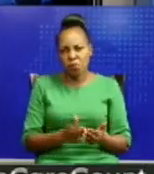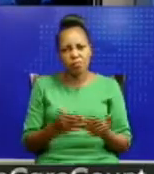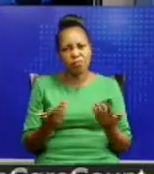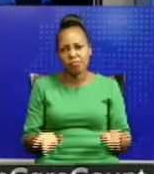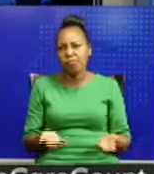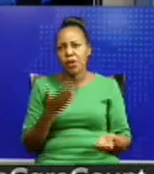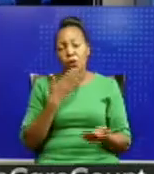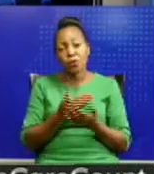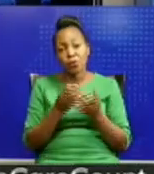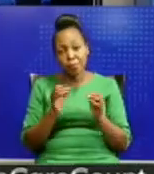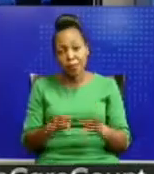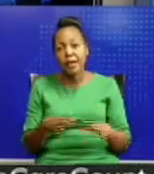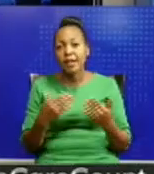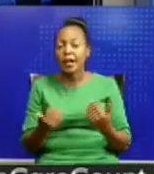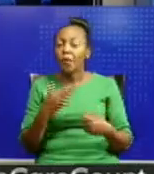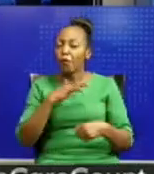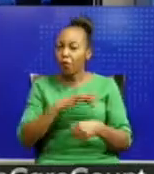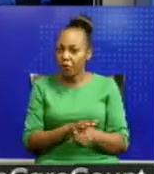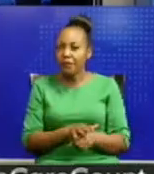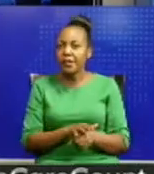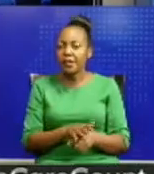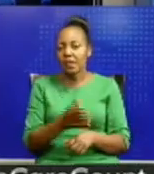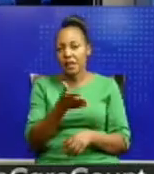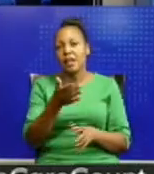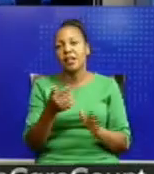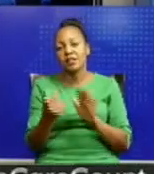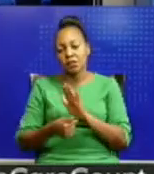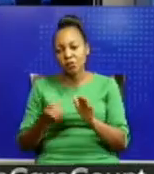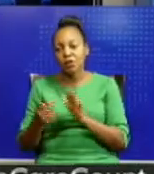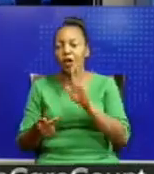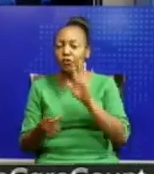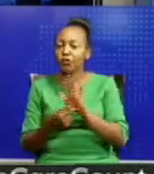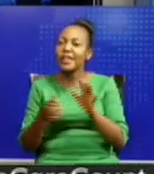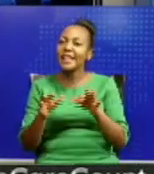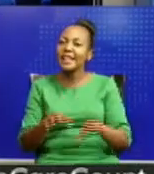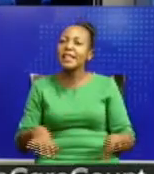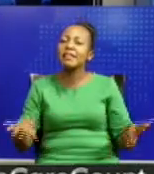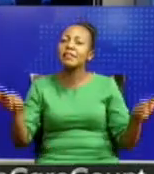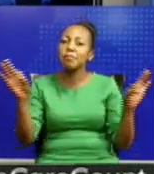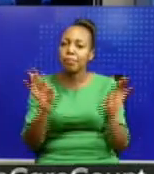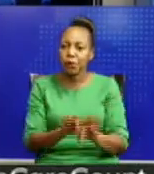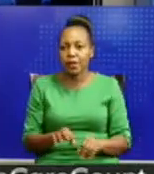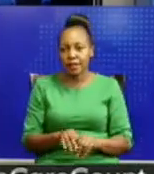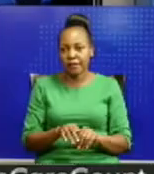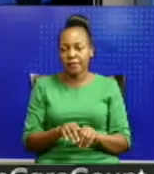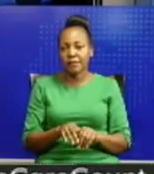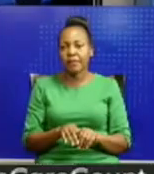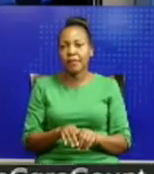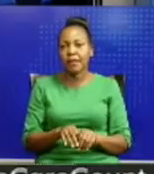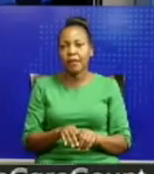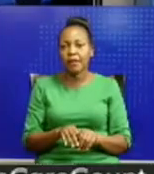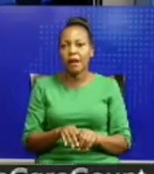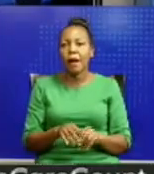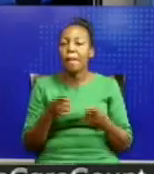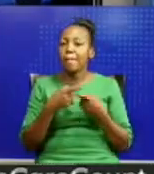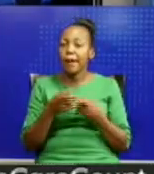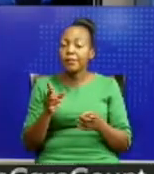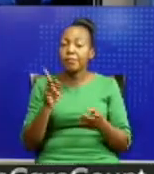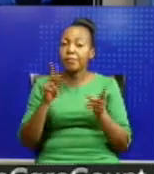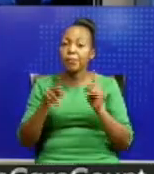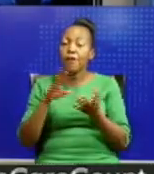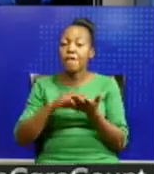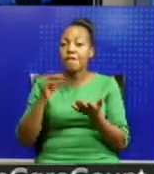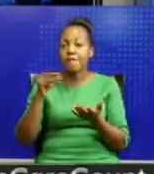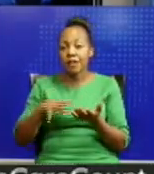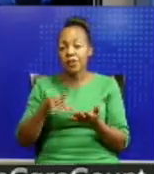ours. And COVID-19 has really showed that this is essential. It is critical, although it is not valued.